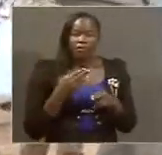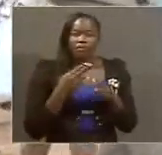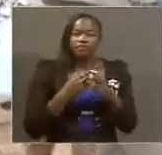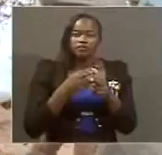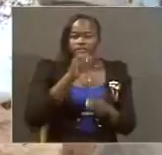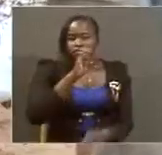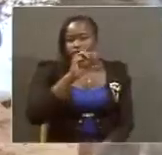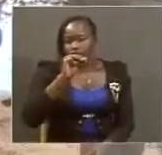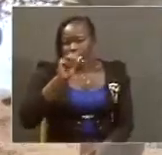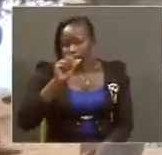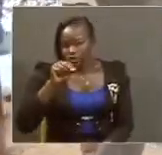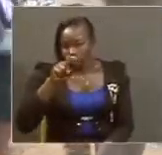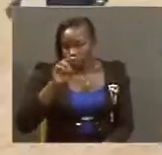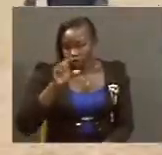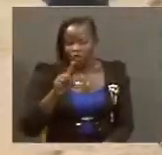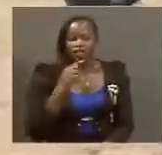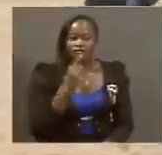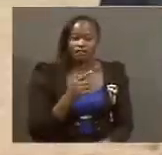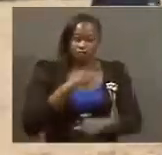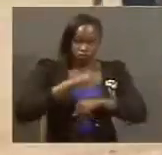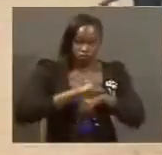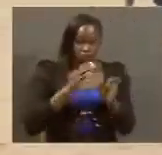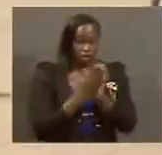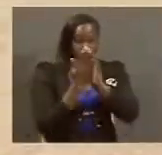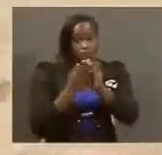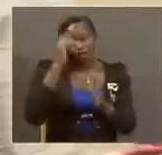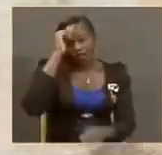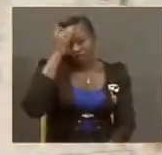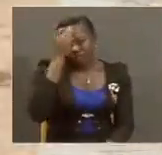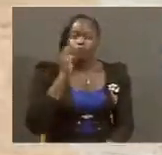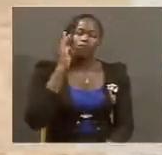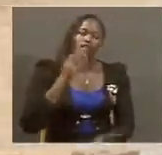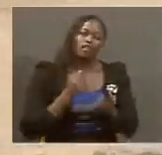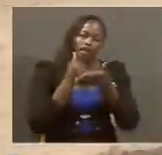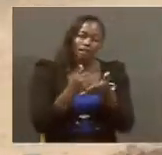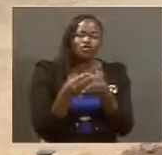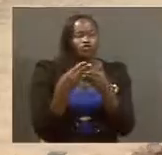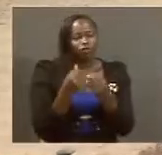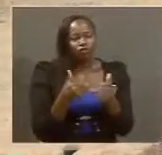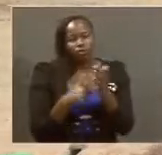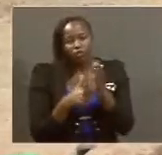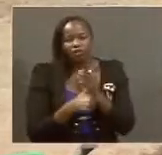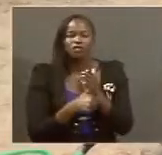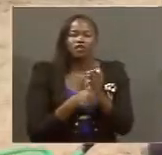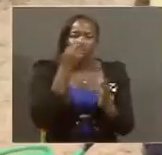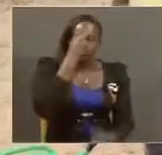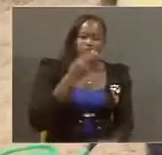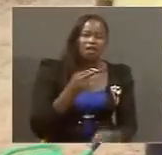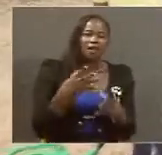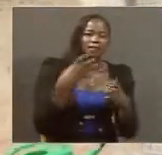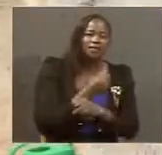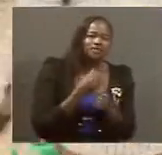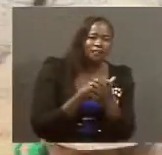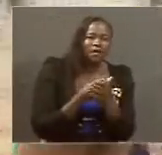Emmanuel, handing over the school to government will help to address the high rate of school dropouts in the